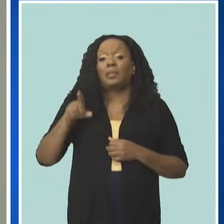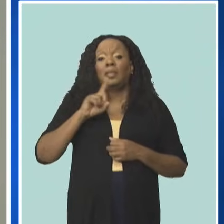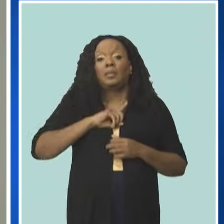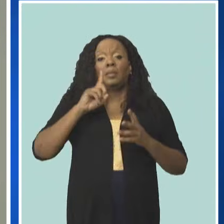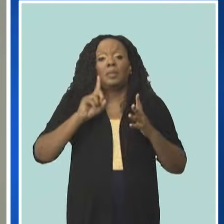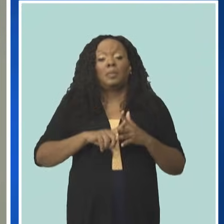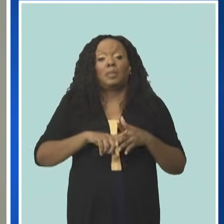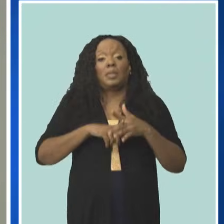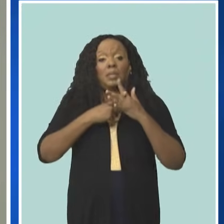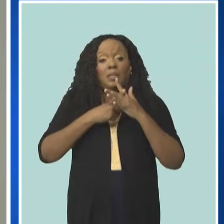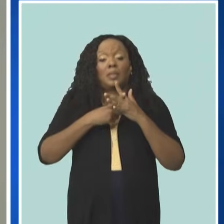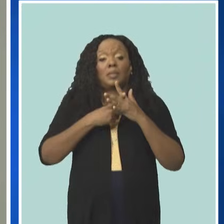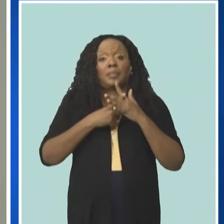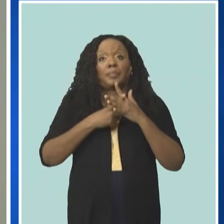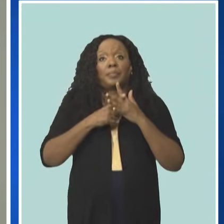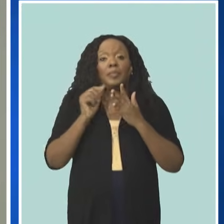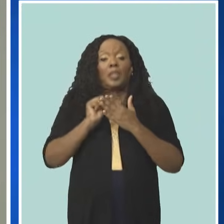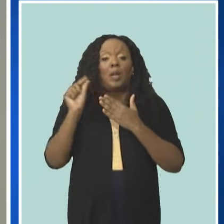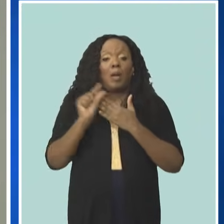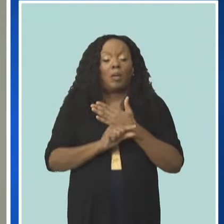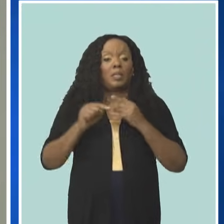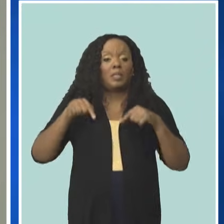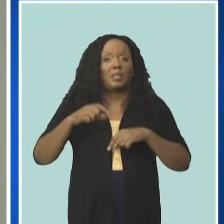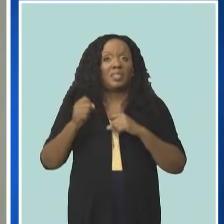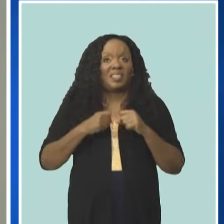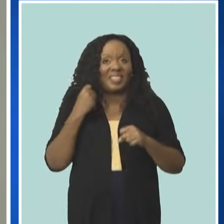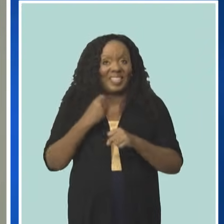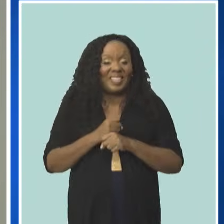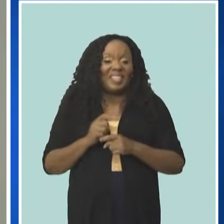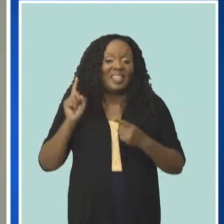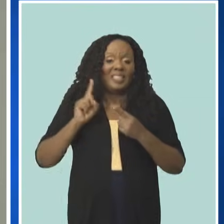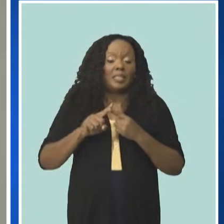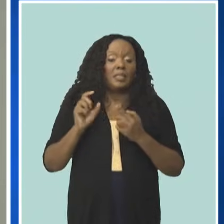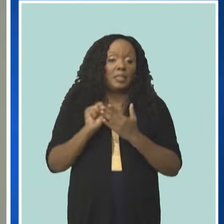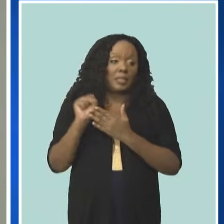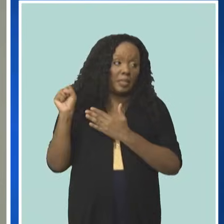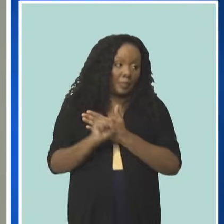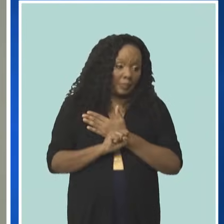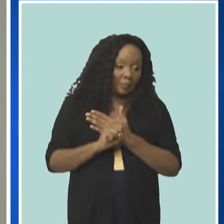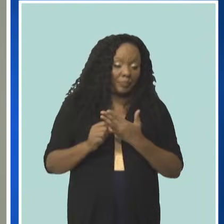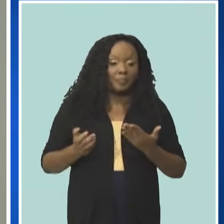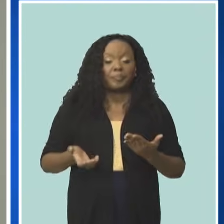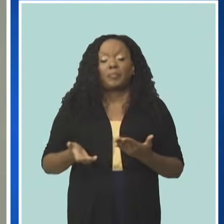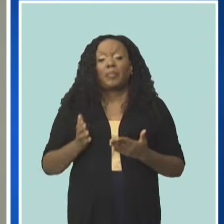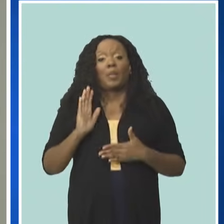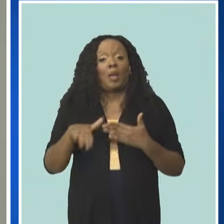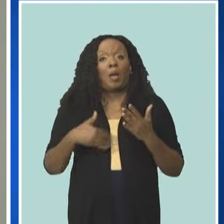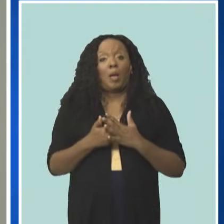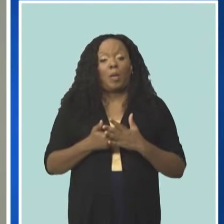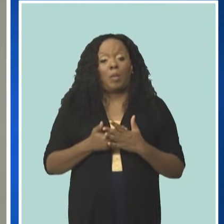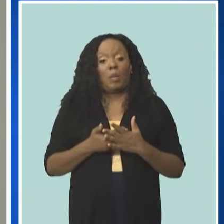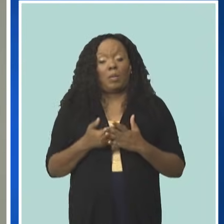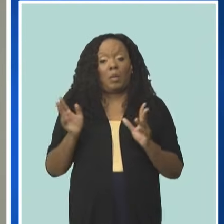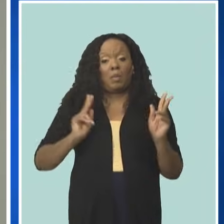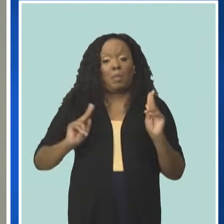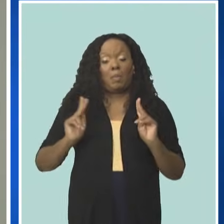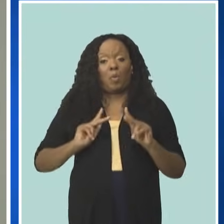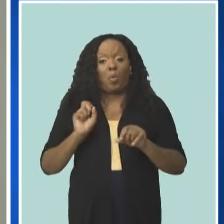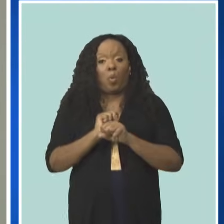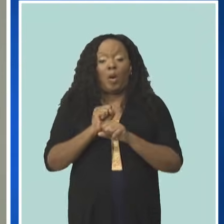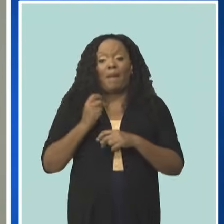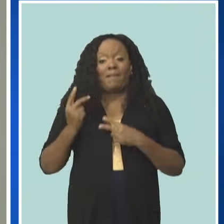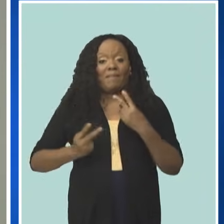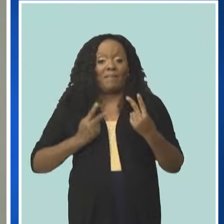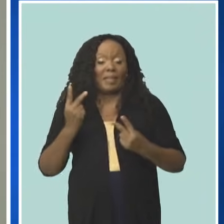exercise in August of this year. It would have ran until September, where our officers would have been on the streets